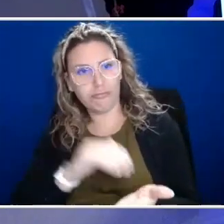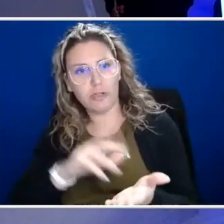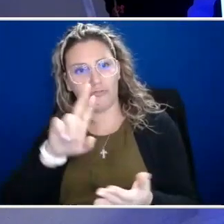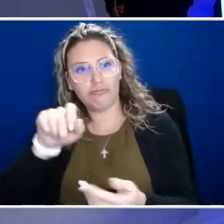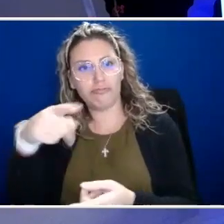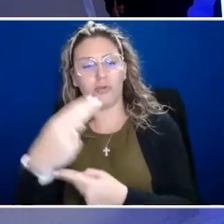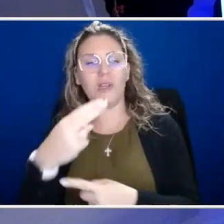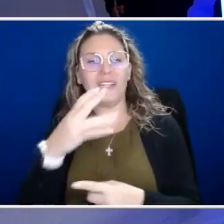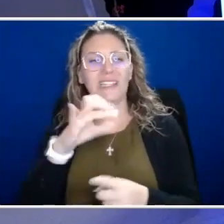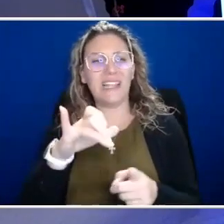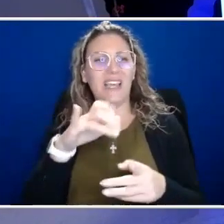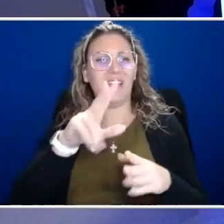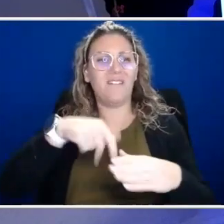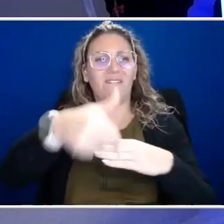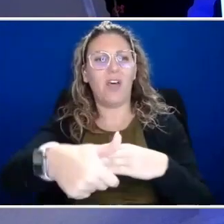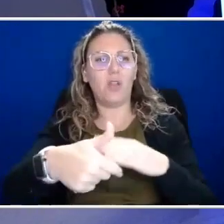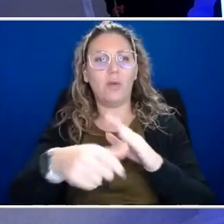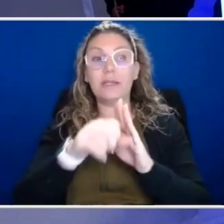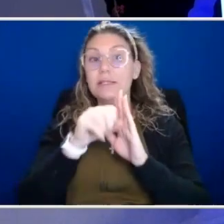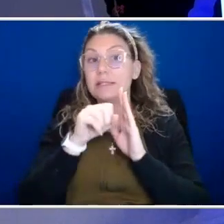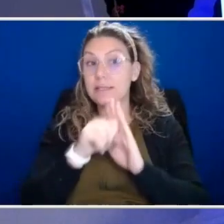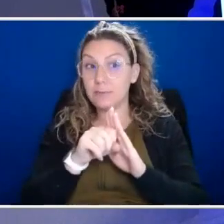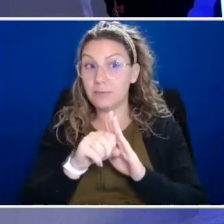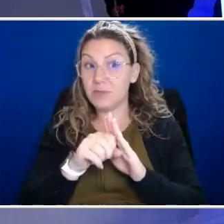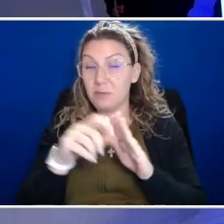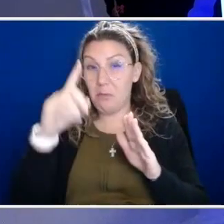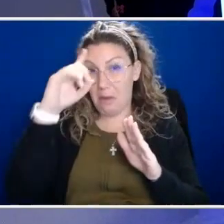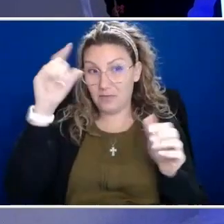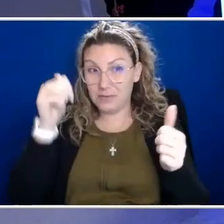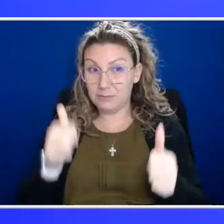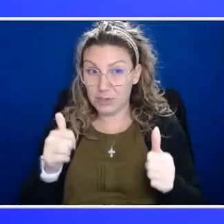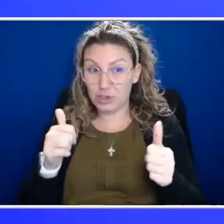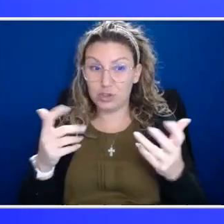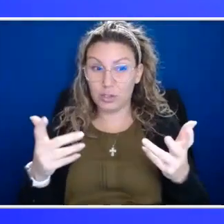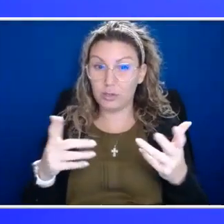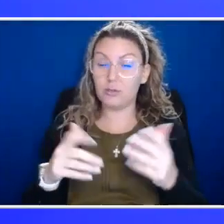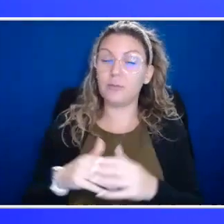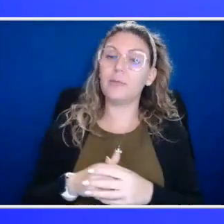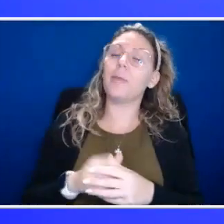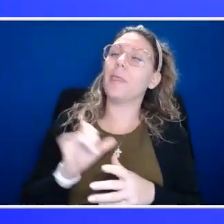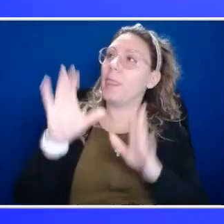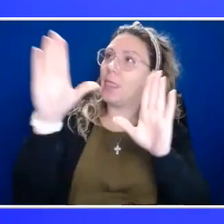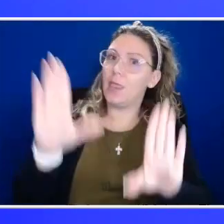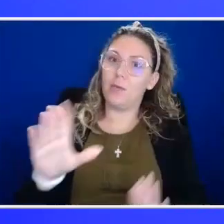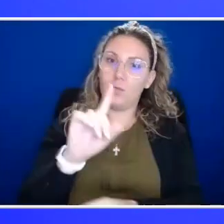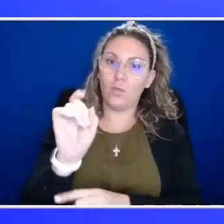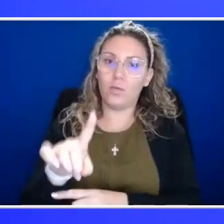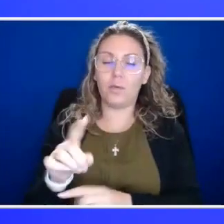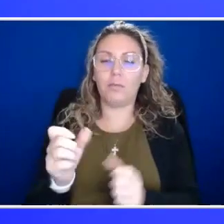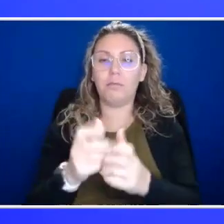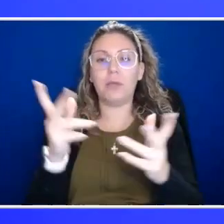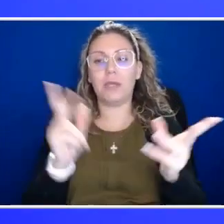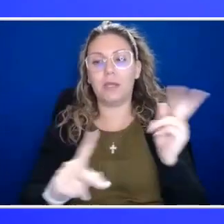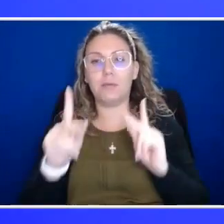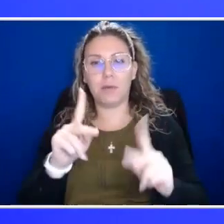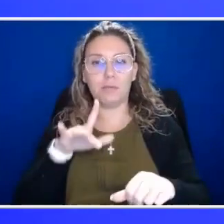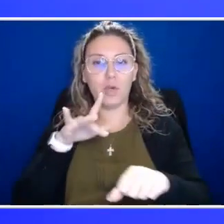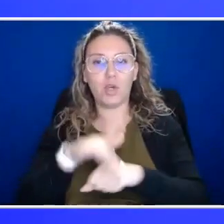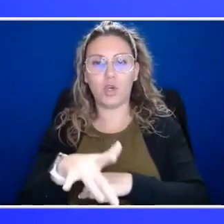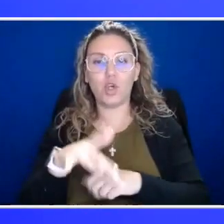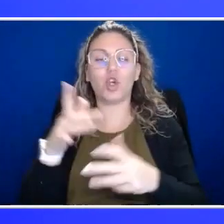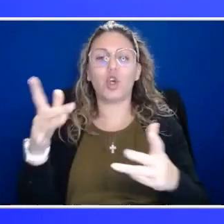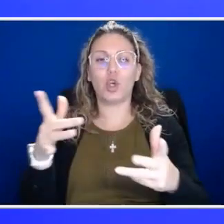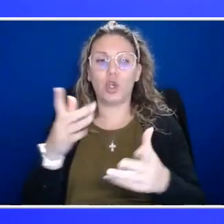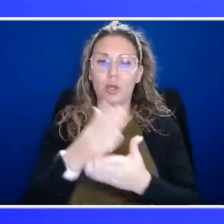of dementia. Oh, that's a great question. So many people with early stages of memory